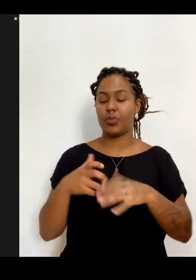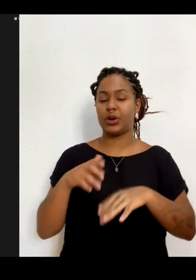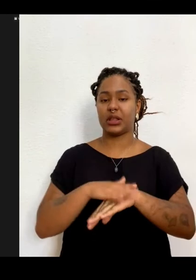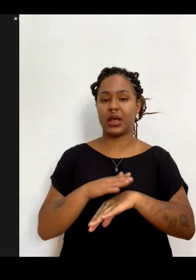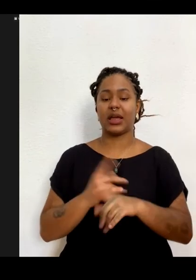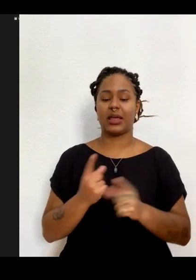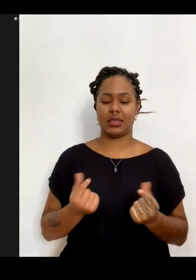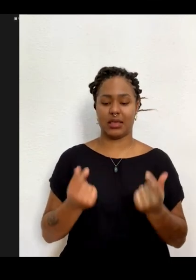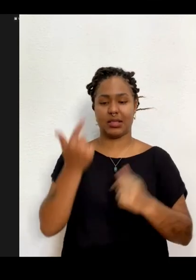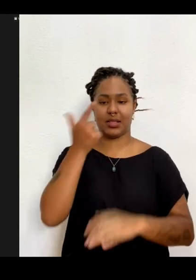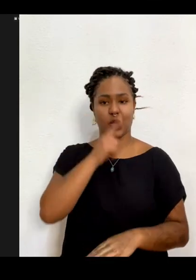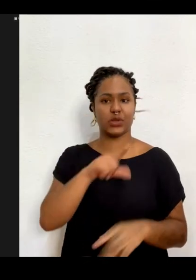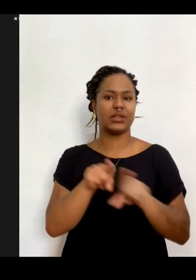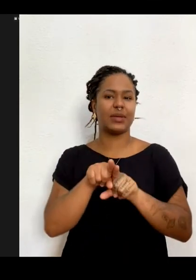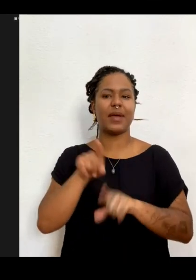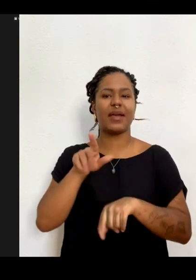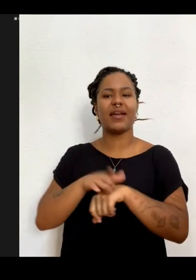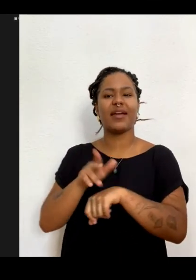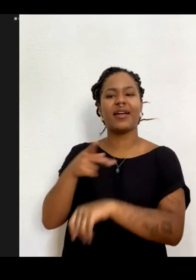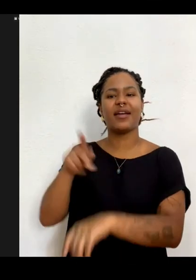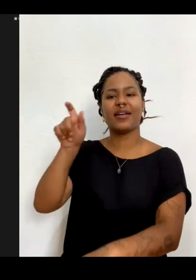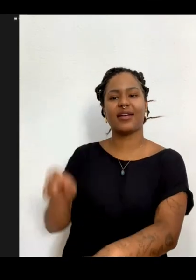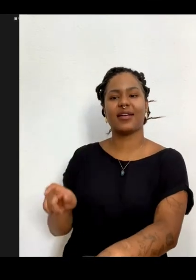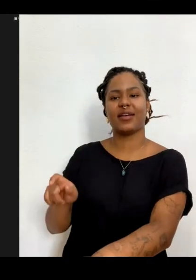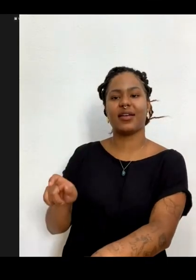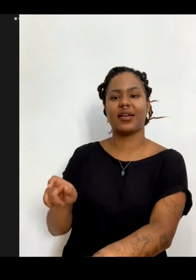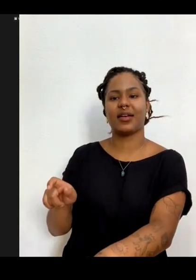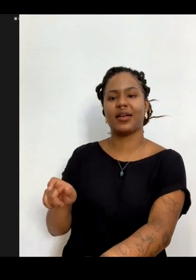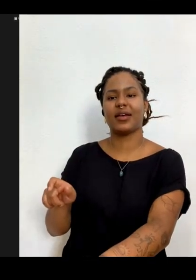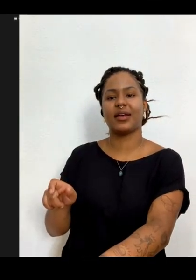the the angel